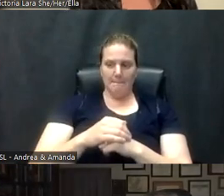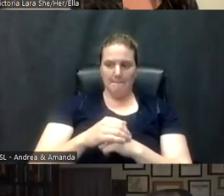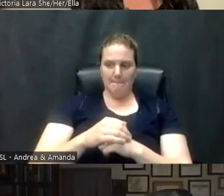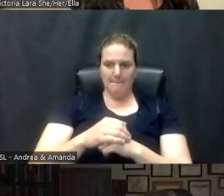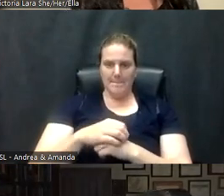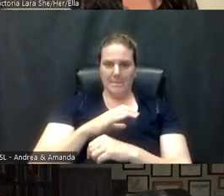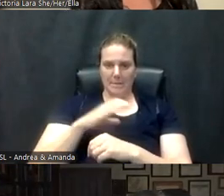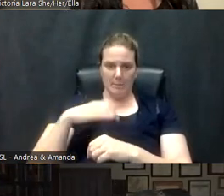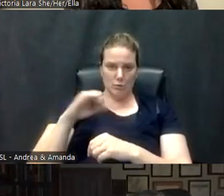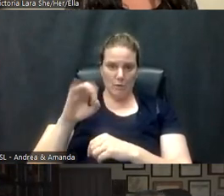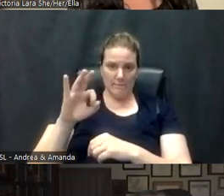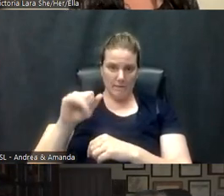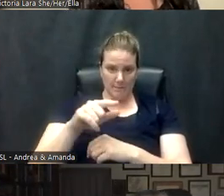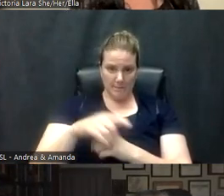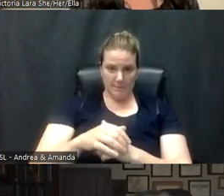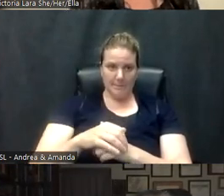Commissioner Sophia?